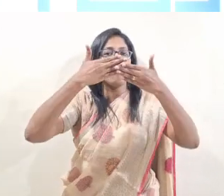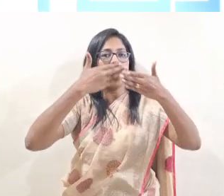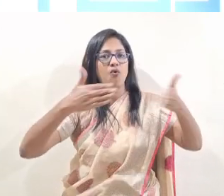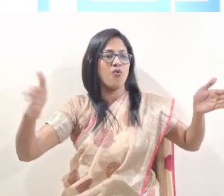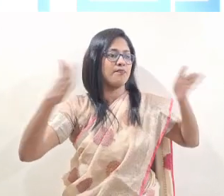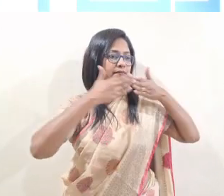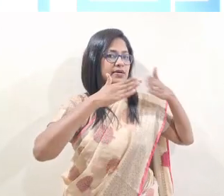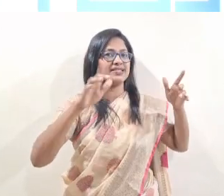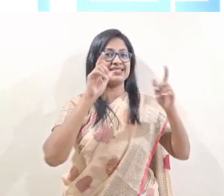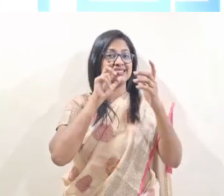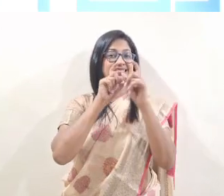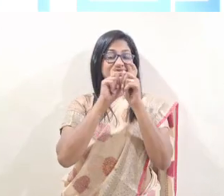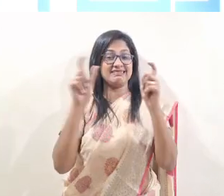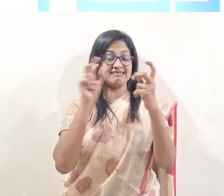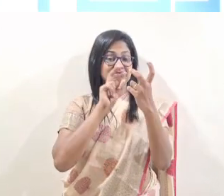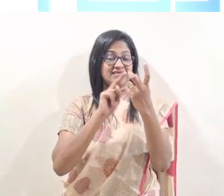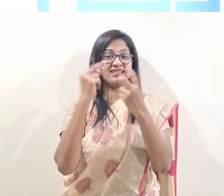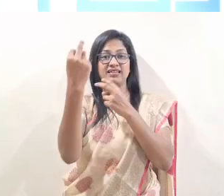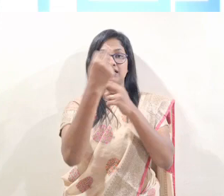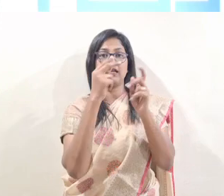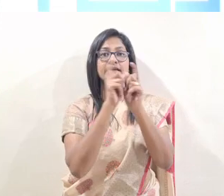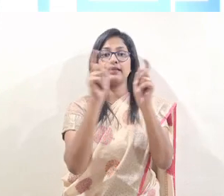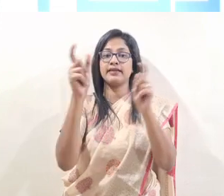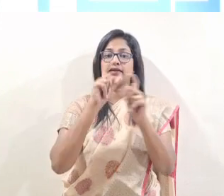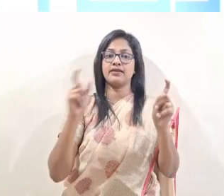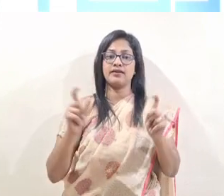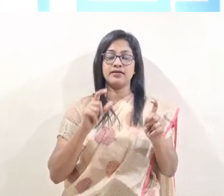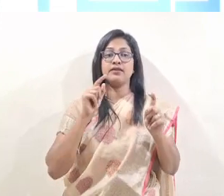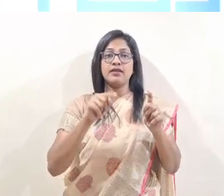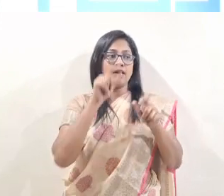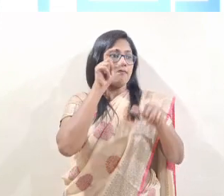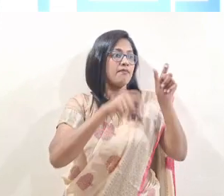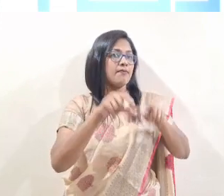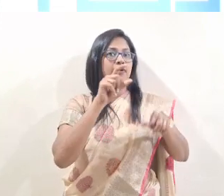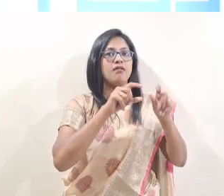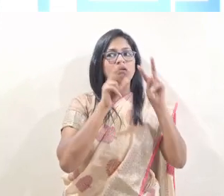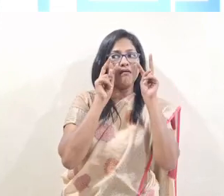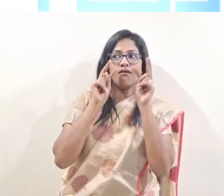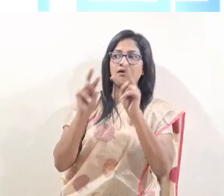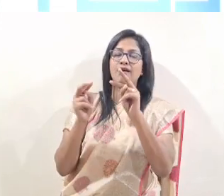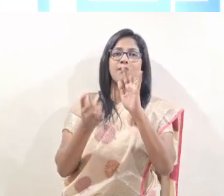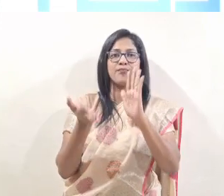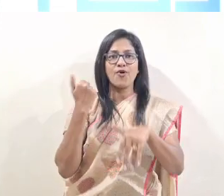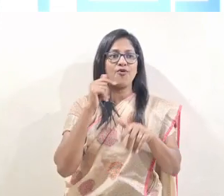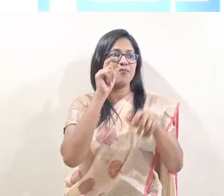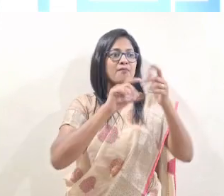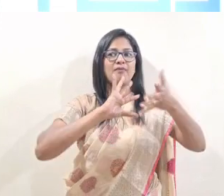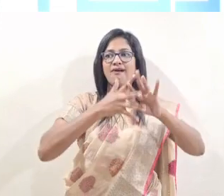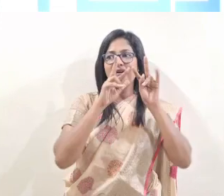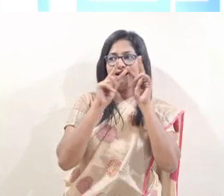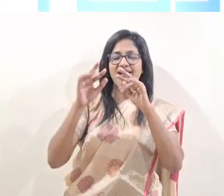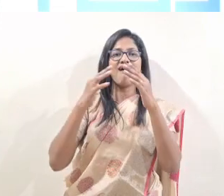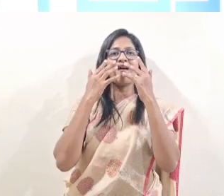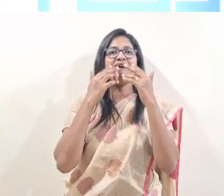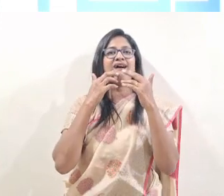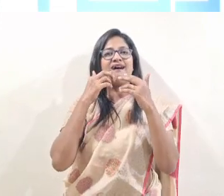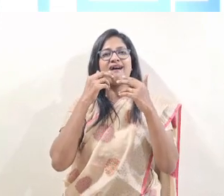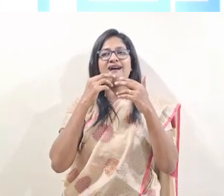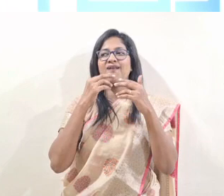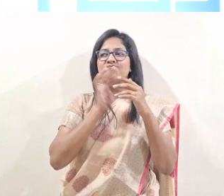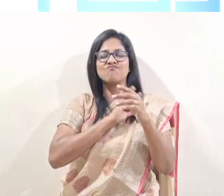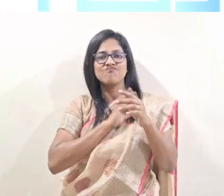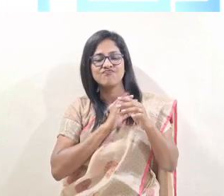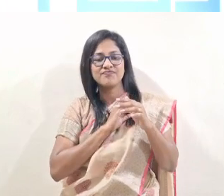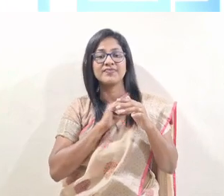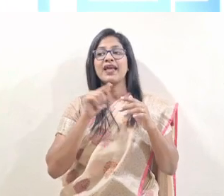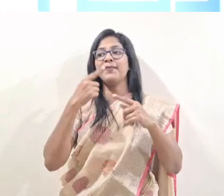open and transparent, so that really attracts more passengers. And then eventually,